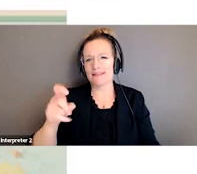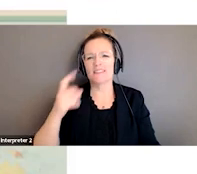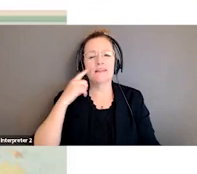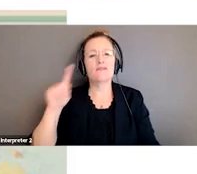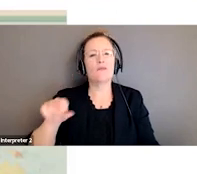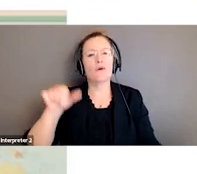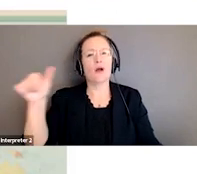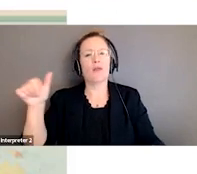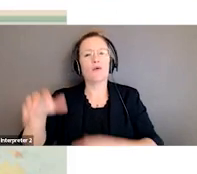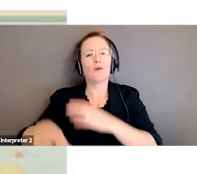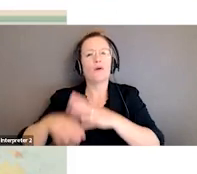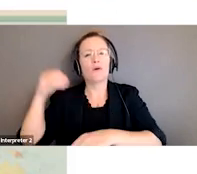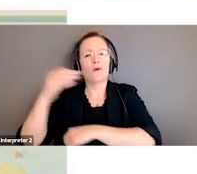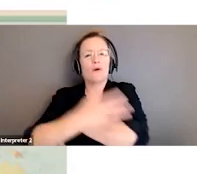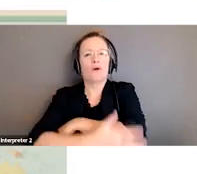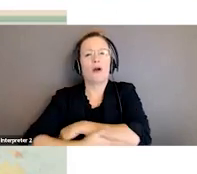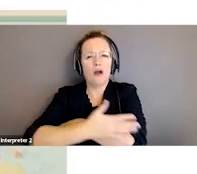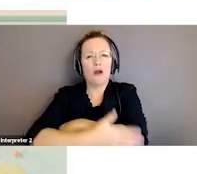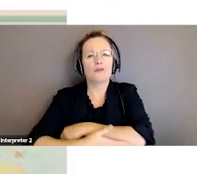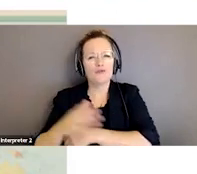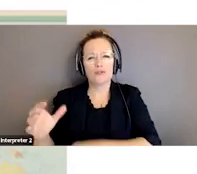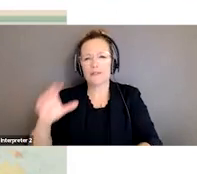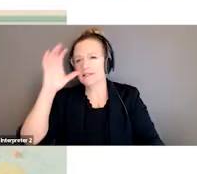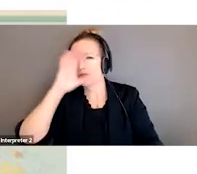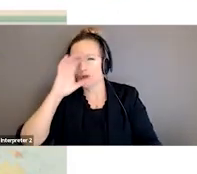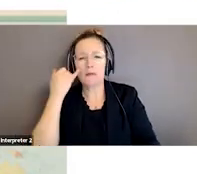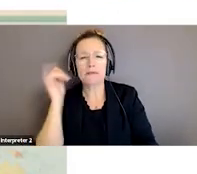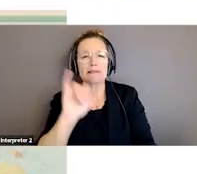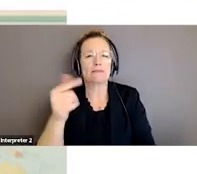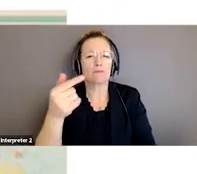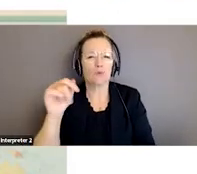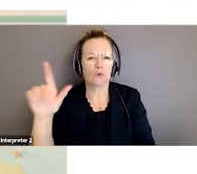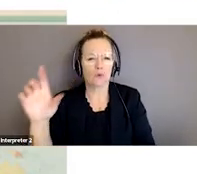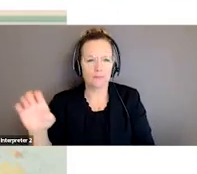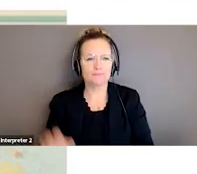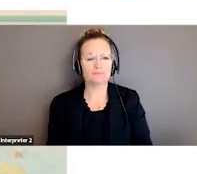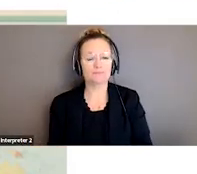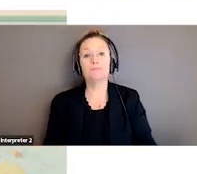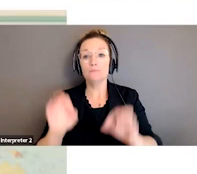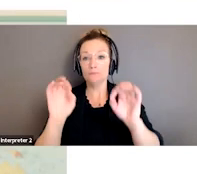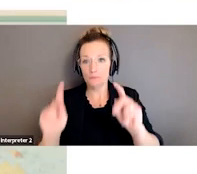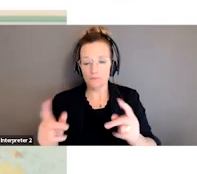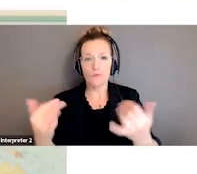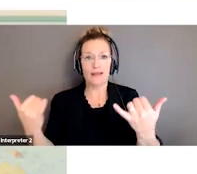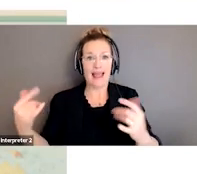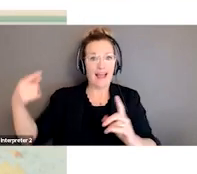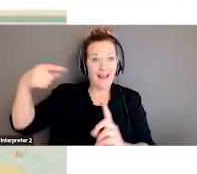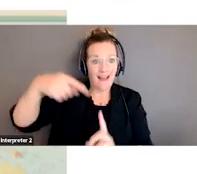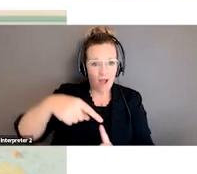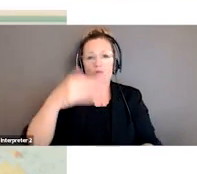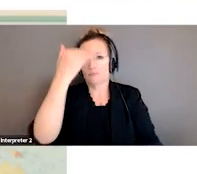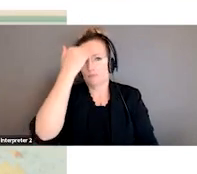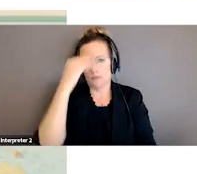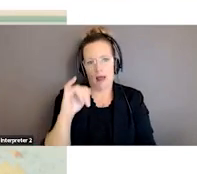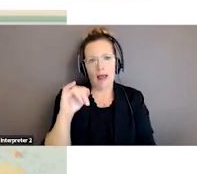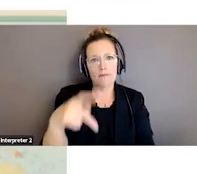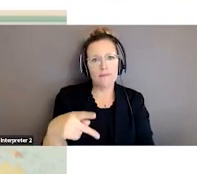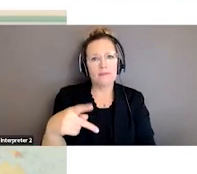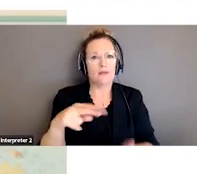So all of this, and then, okay, so great. Now we know what IP is, we know what the IP rights are. How do we protect